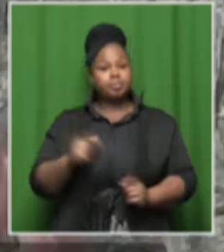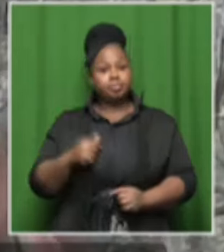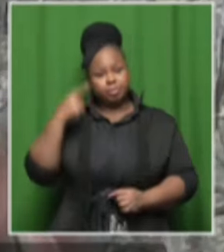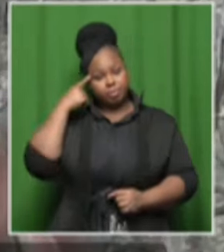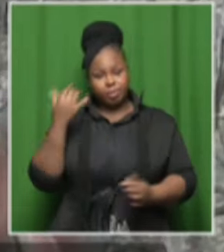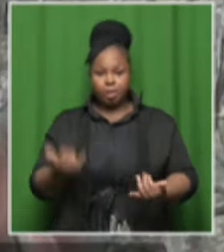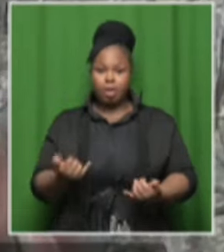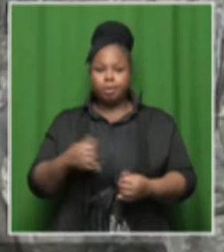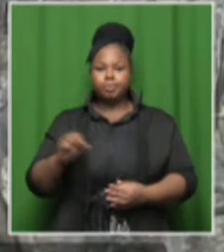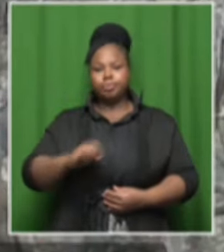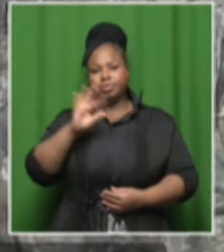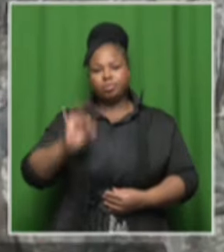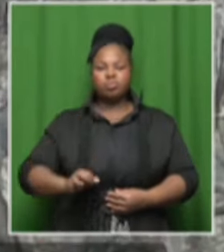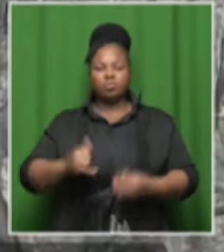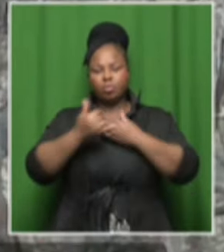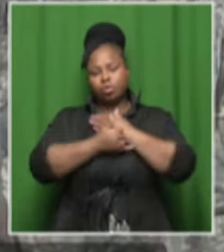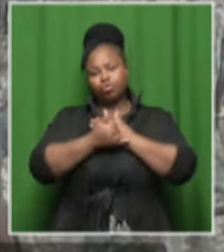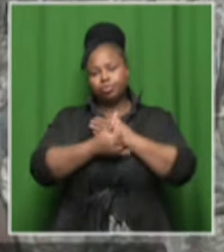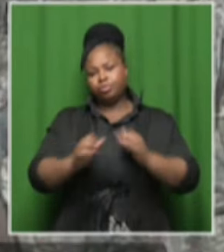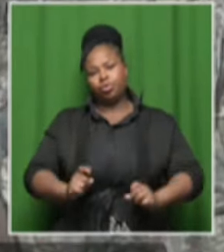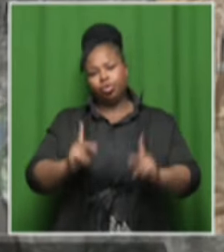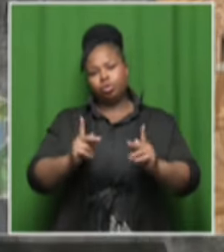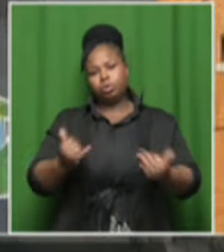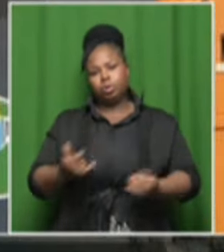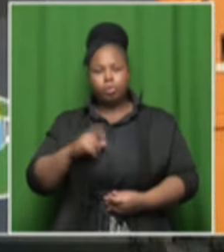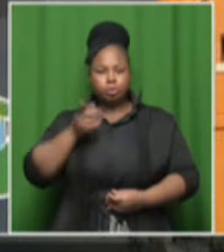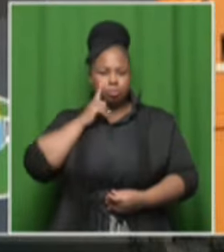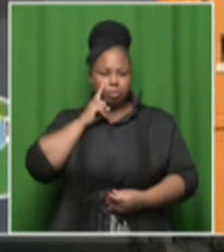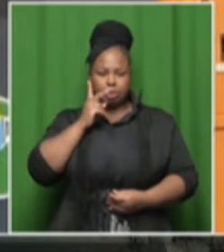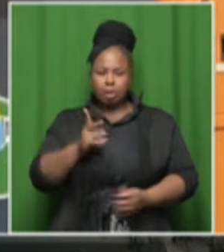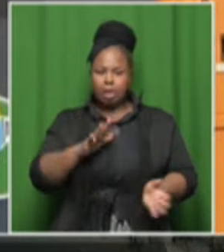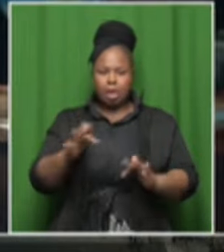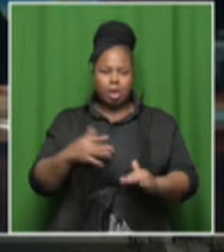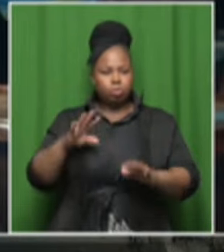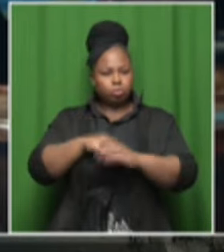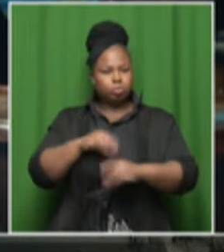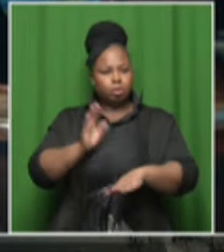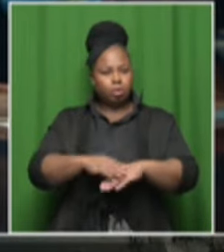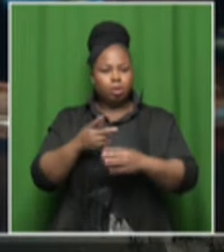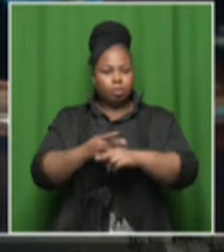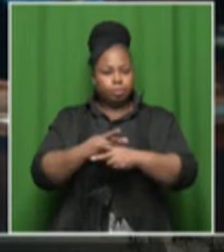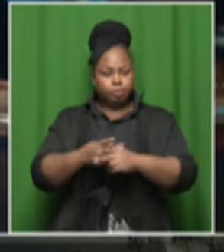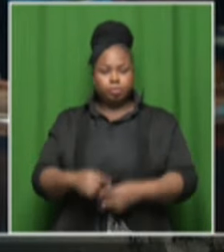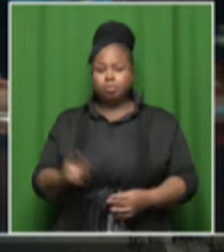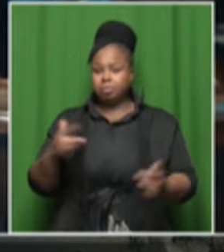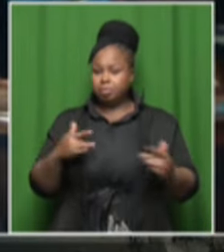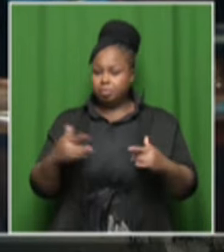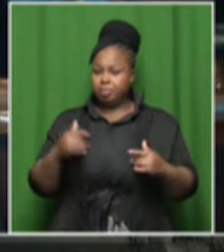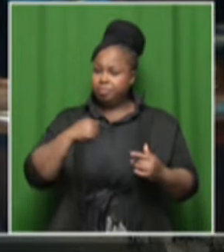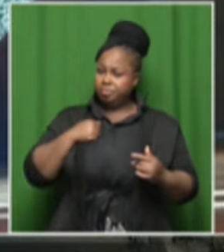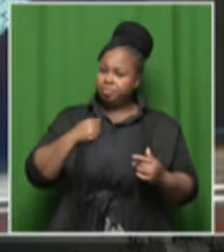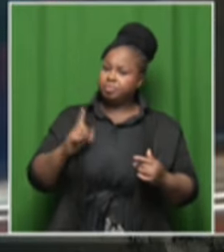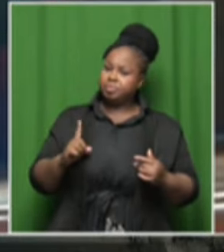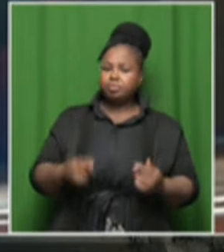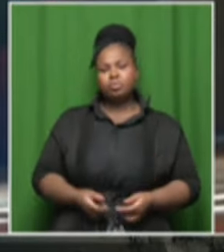us as a country is certainly how do we participate more in the production side? Because I think my big worry is that if we